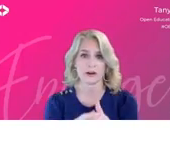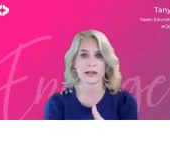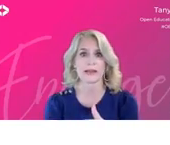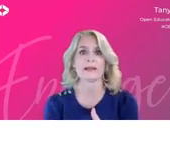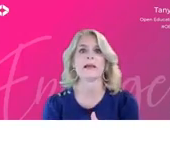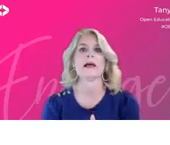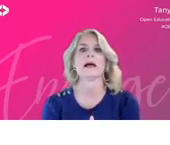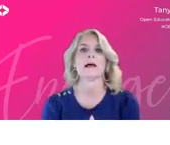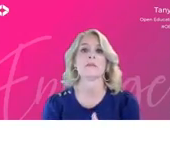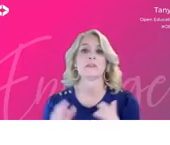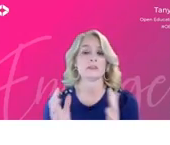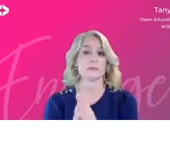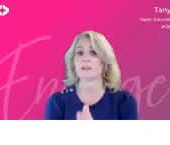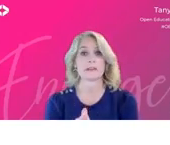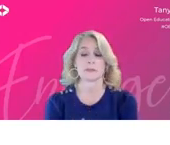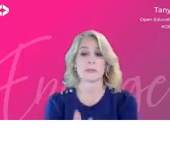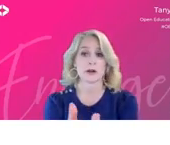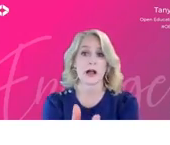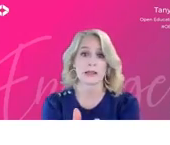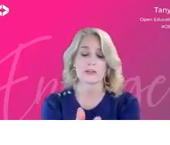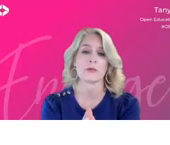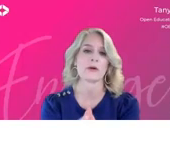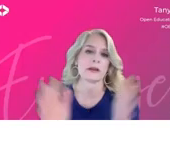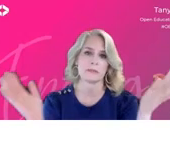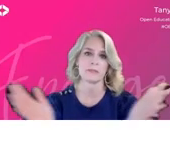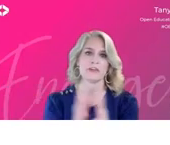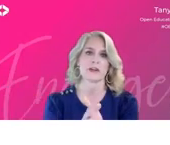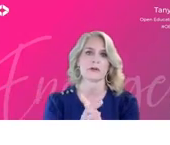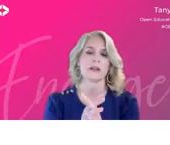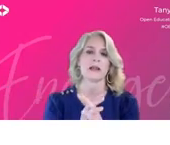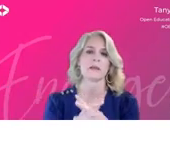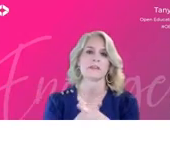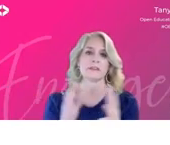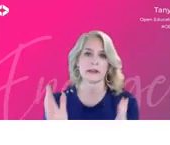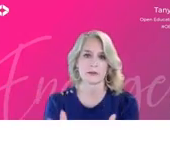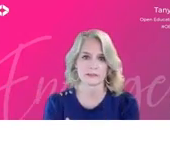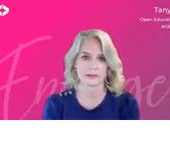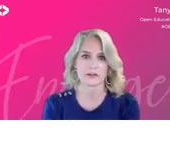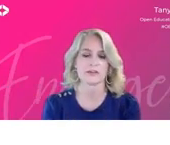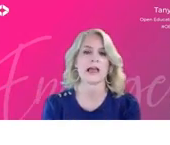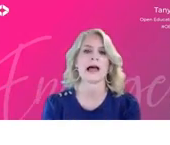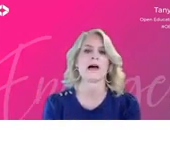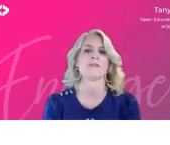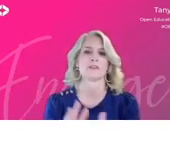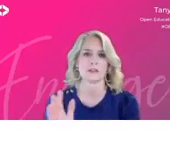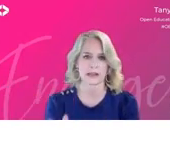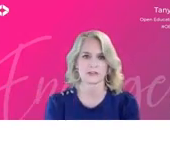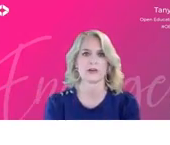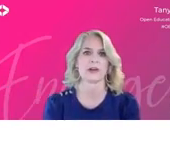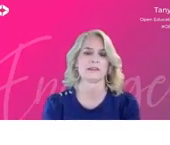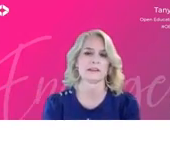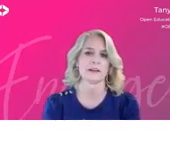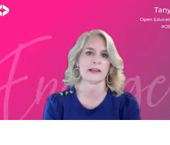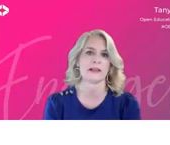Could be targeted to a specific department or college, or it might be general. Decide how many sessions you'll have, your